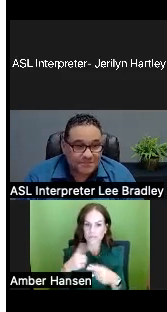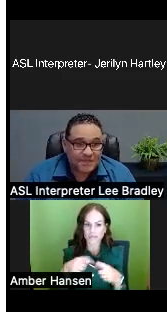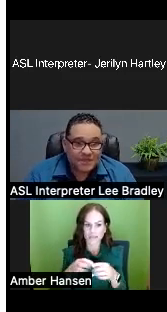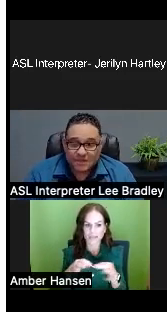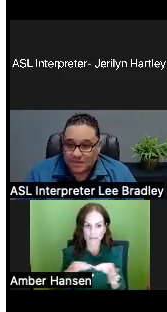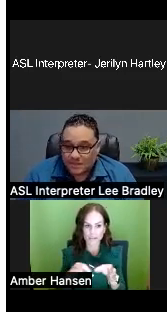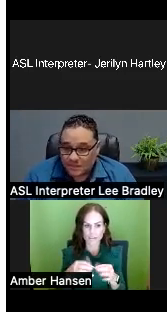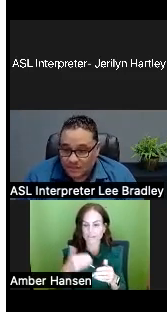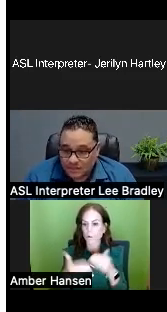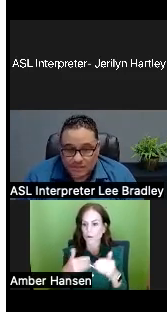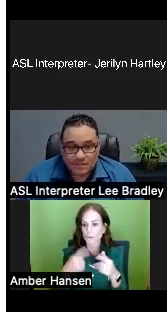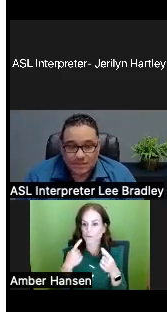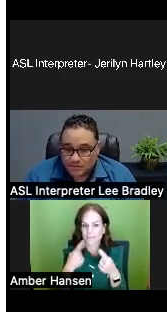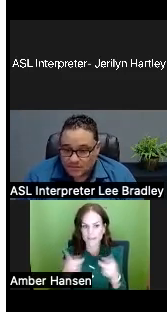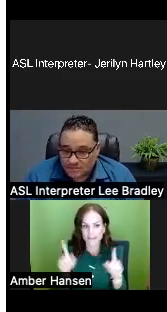is